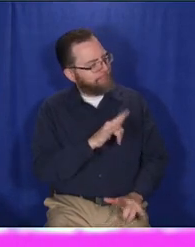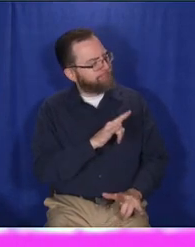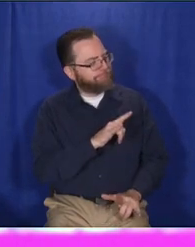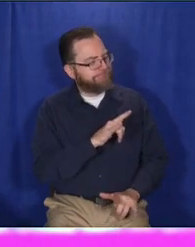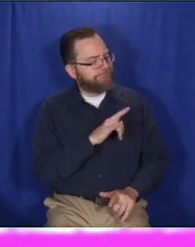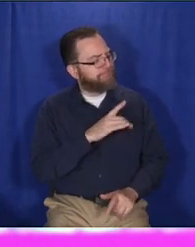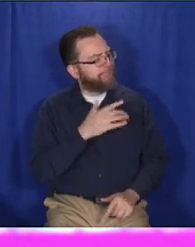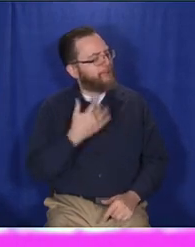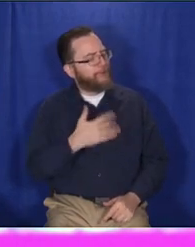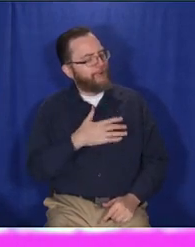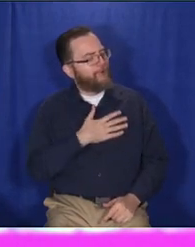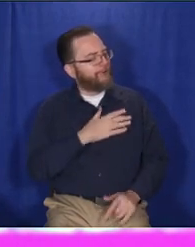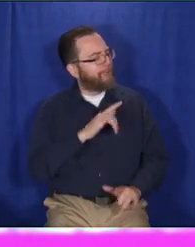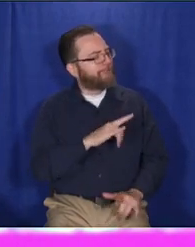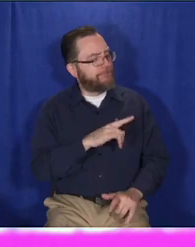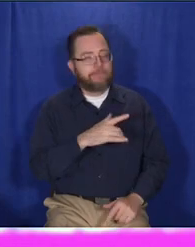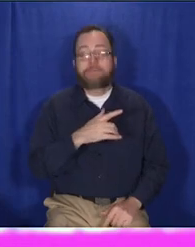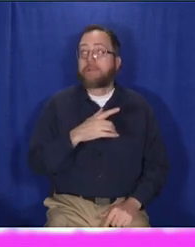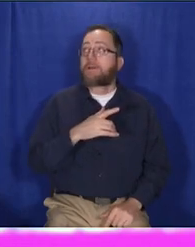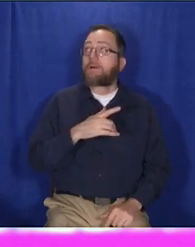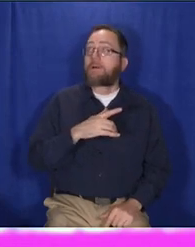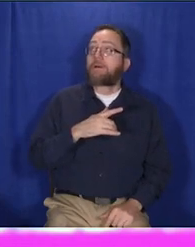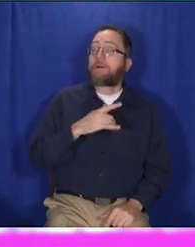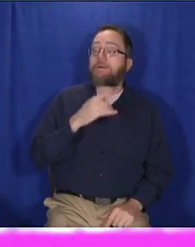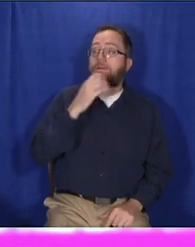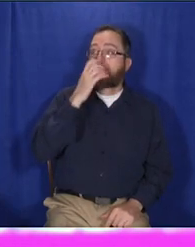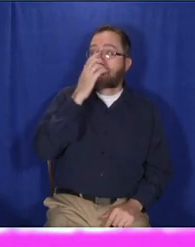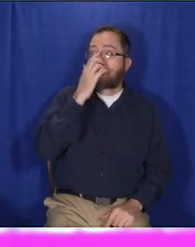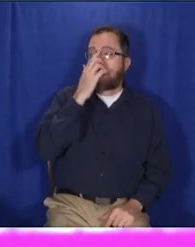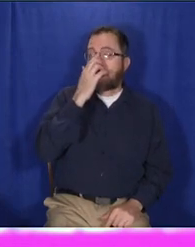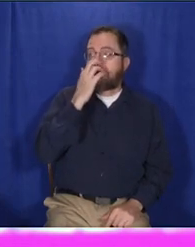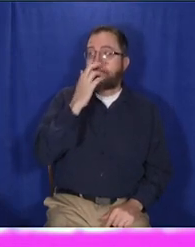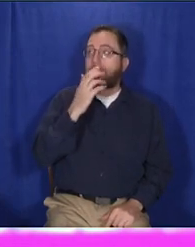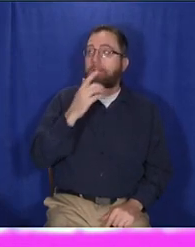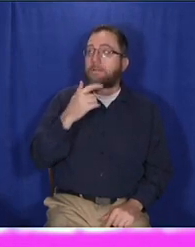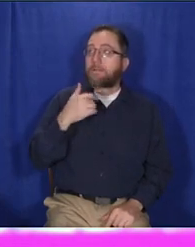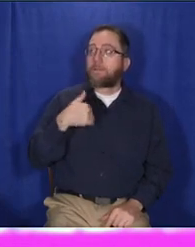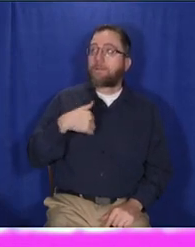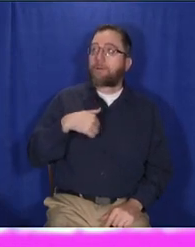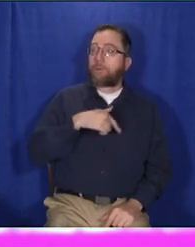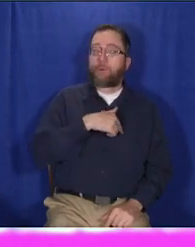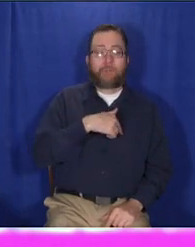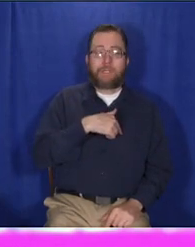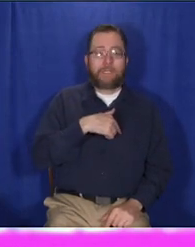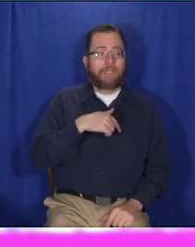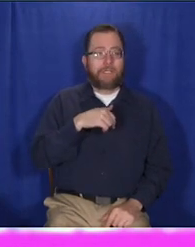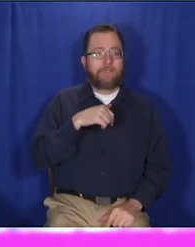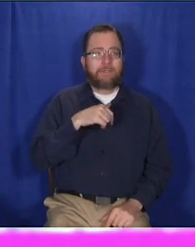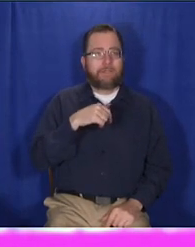joy. You are saying, I am not going to buy into the lie that